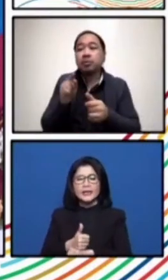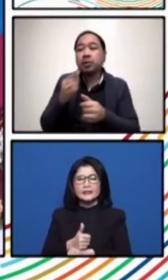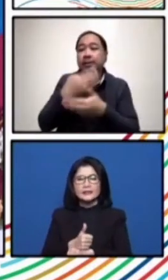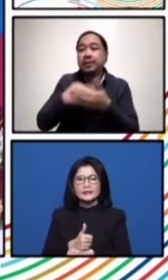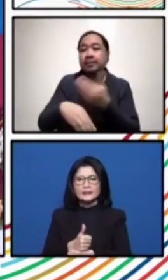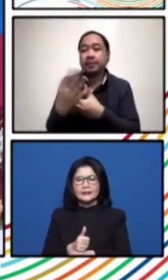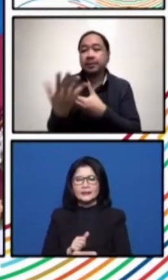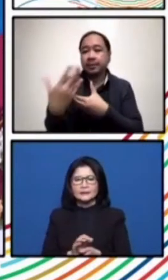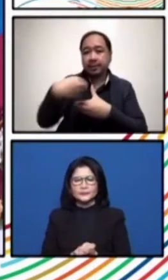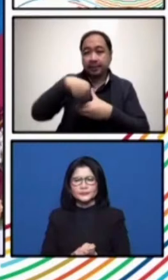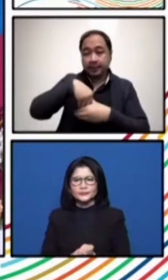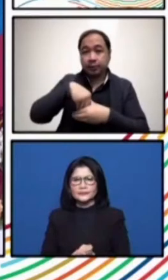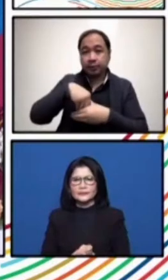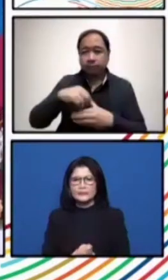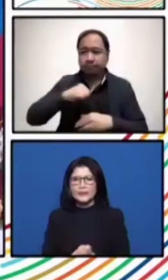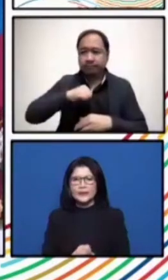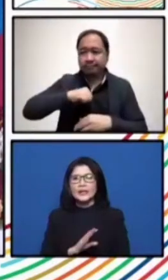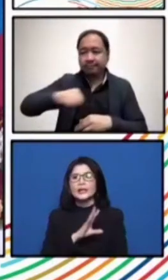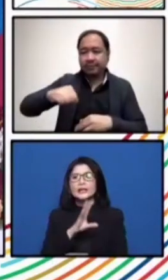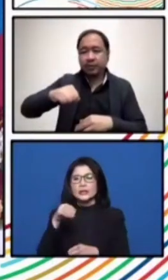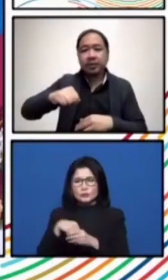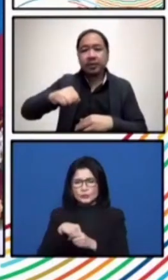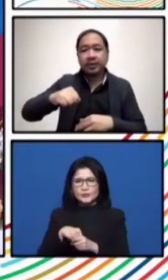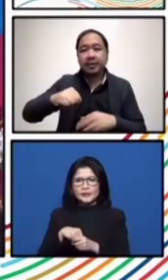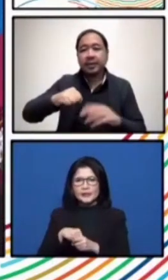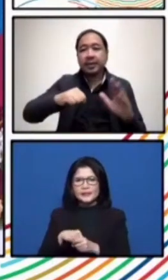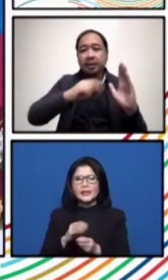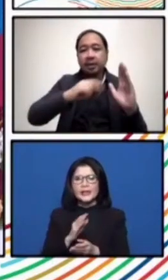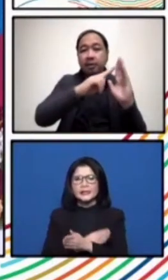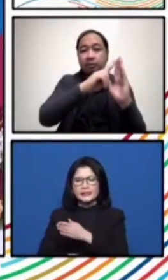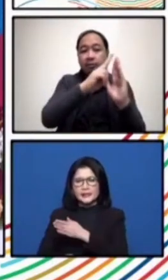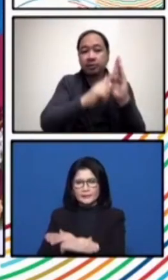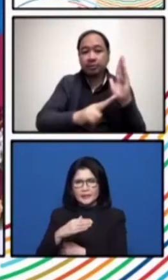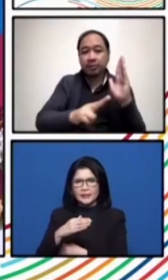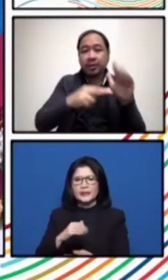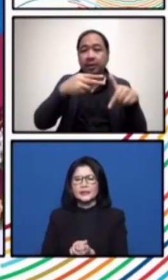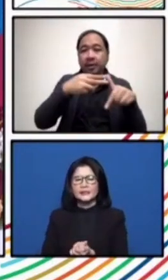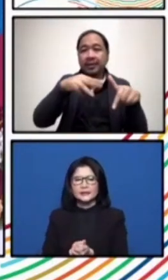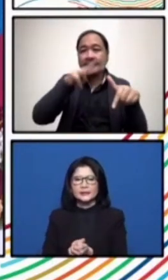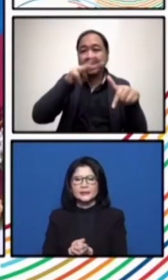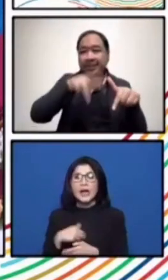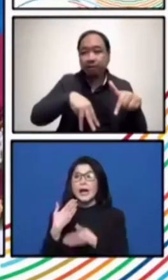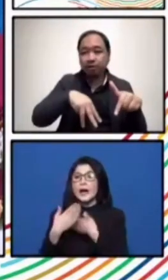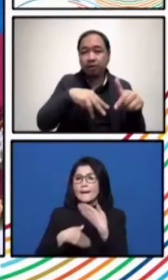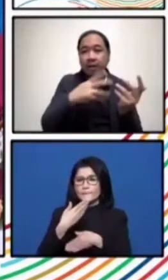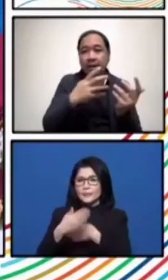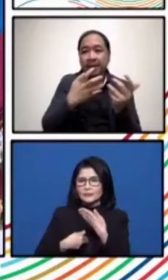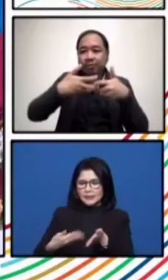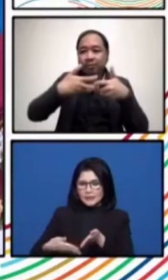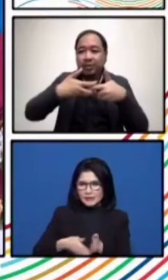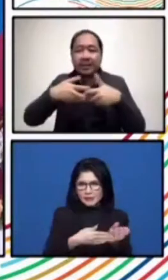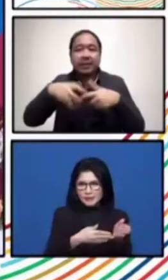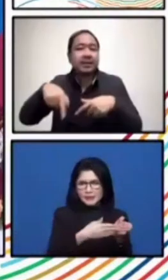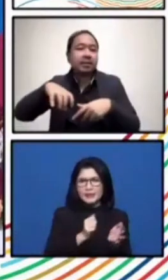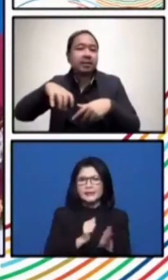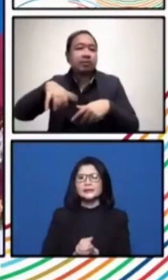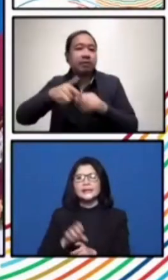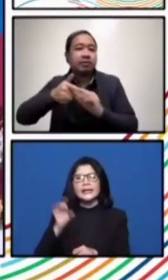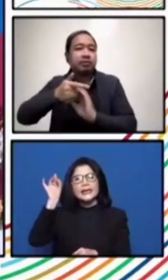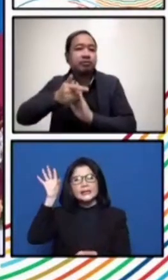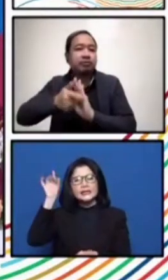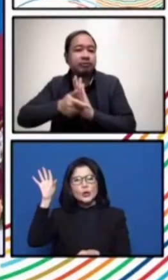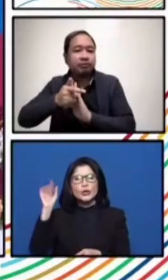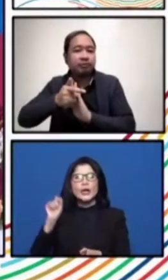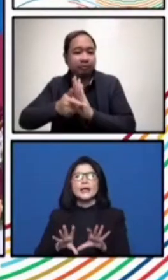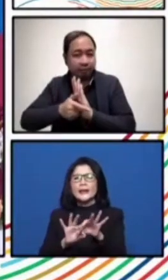for accelerating the implementations of engine strategy and harmony with